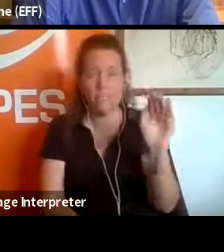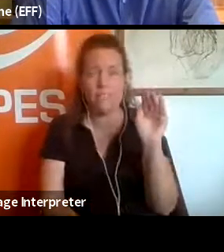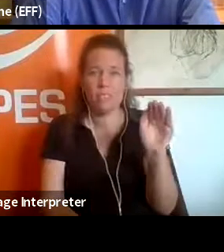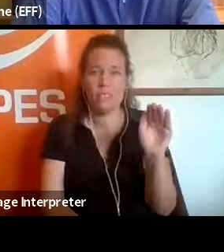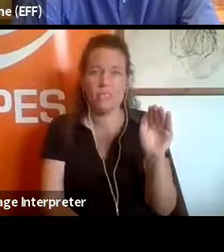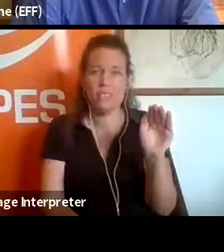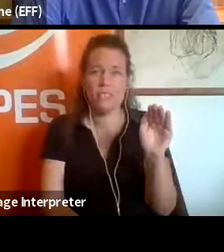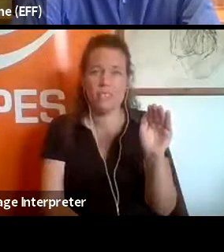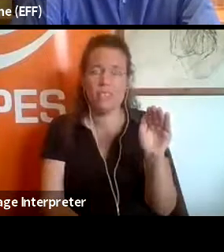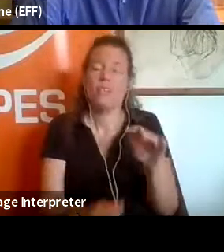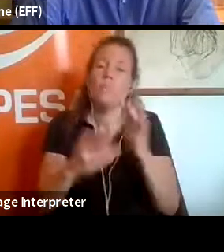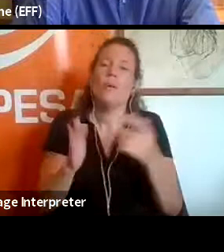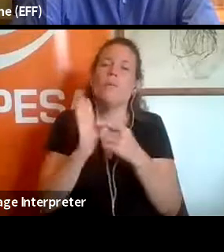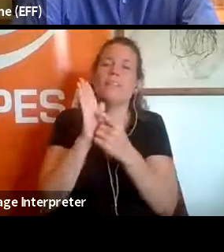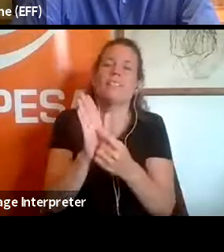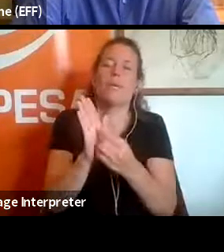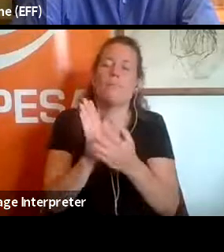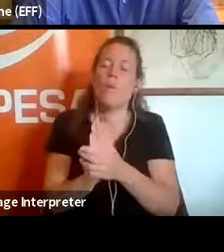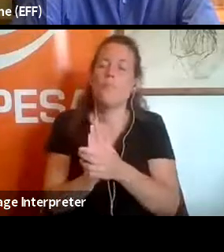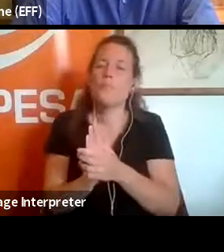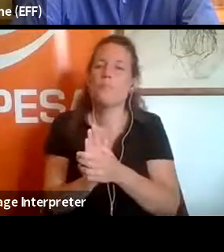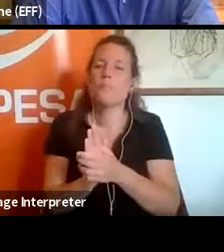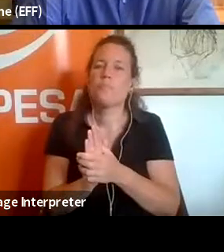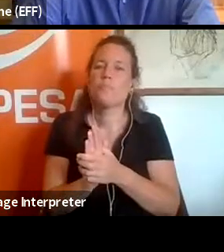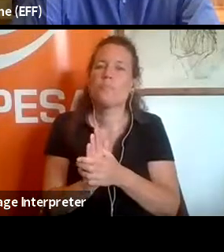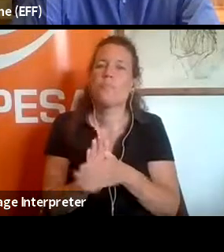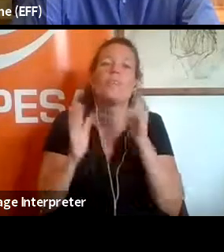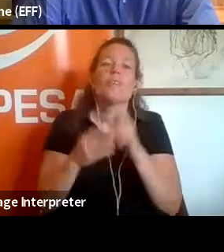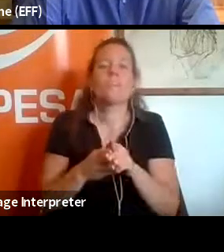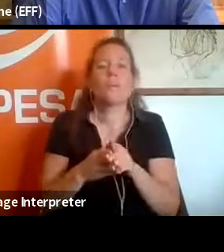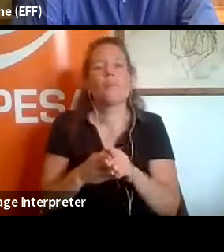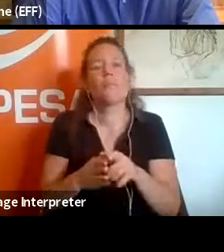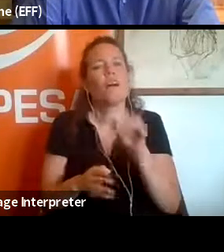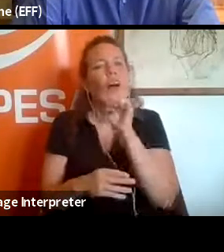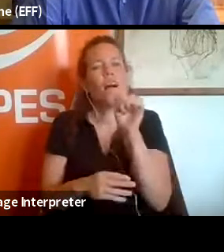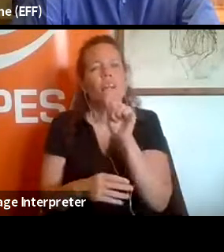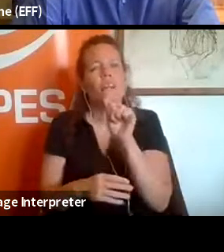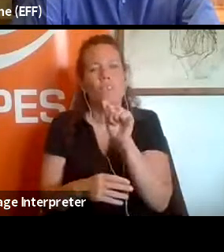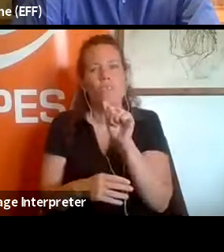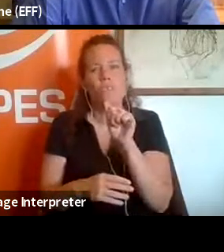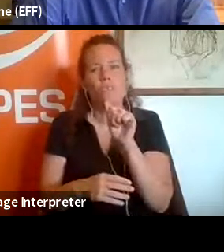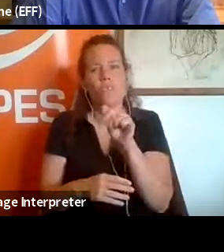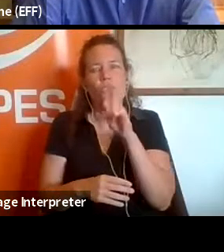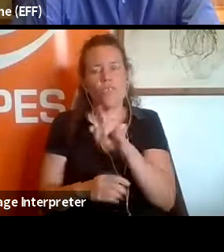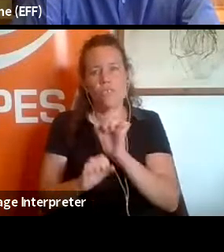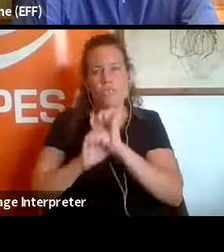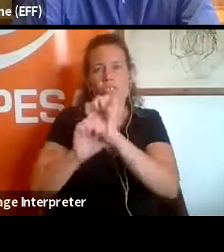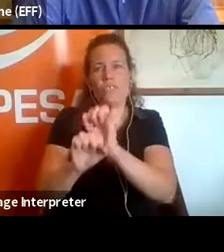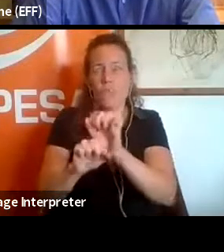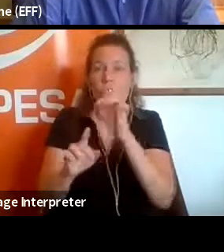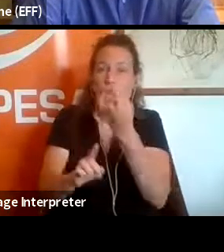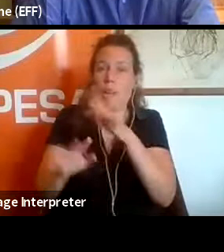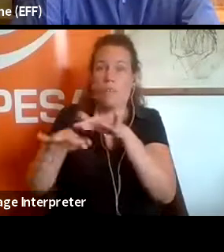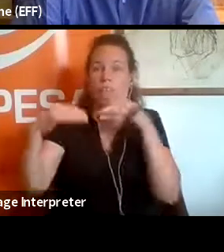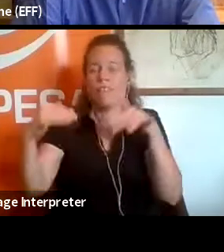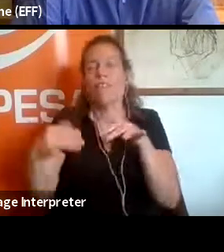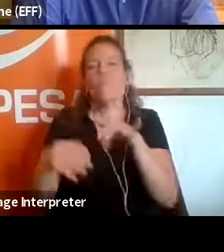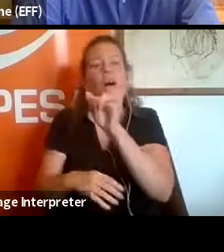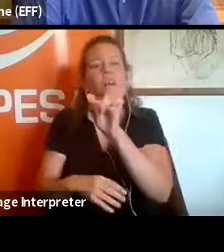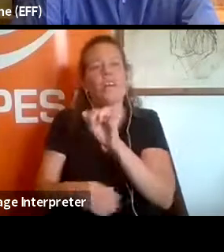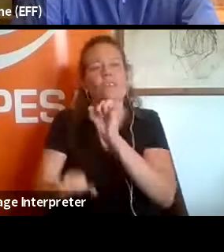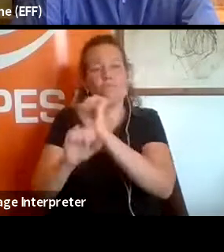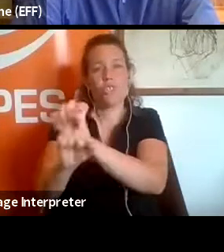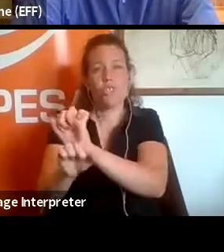maybe I'll give an example. Someone's account was suspended on one of the platforms. And so it